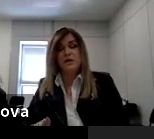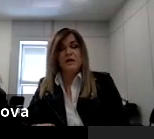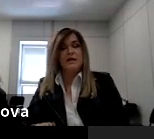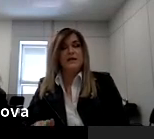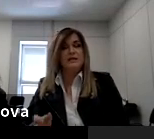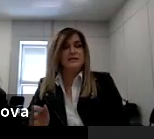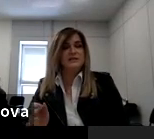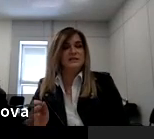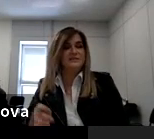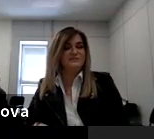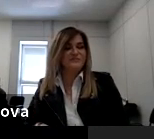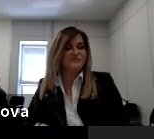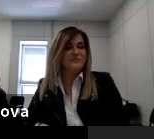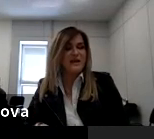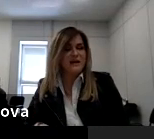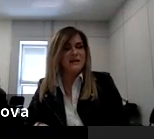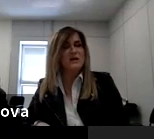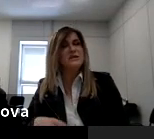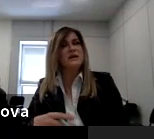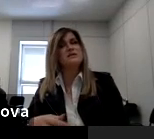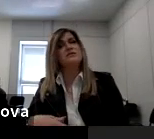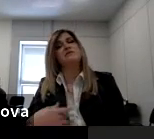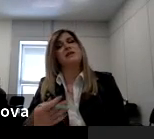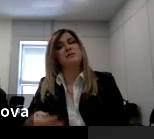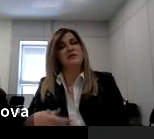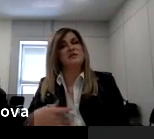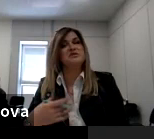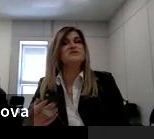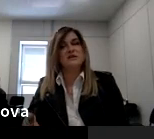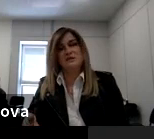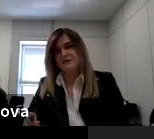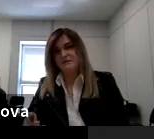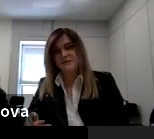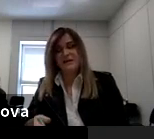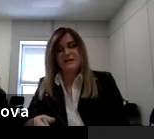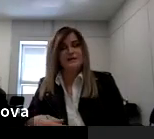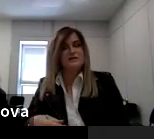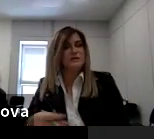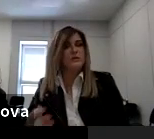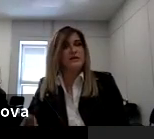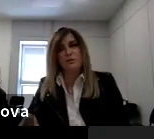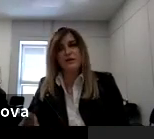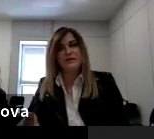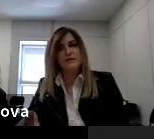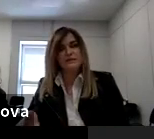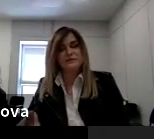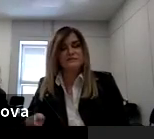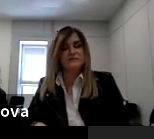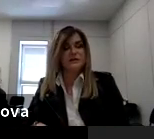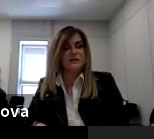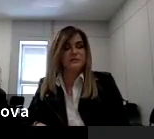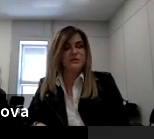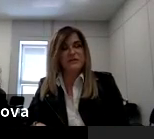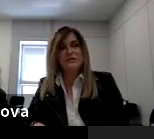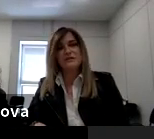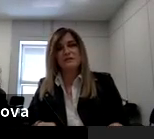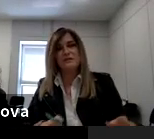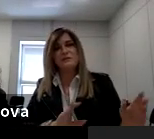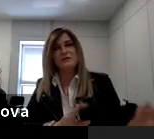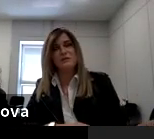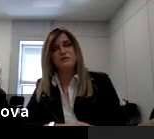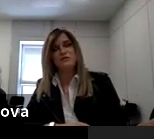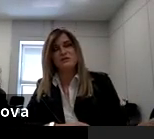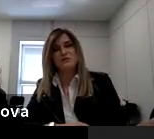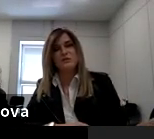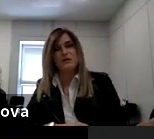of view. It allows us to develop fixtures fastly, so within 1 year. Previously,